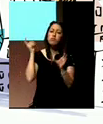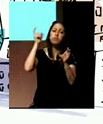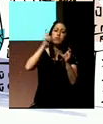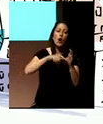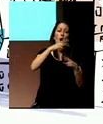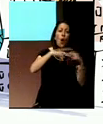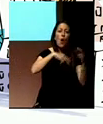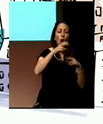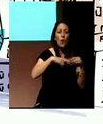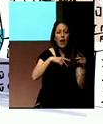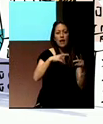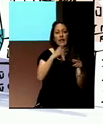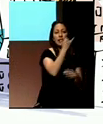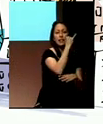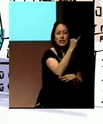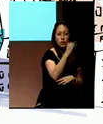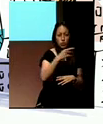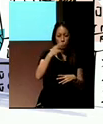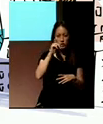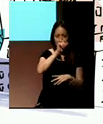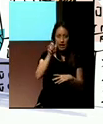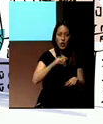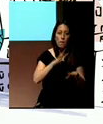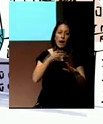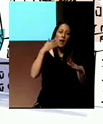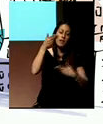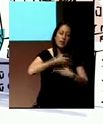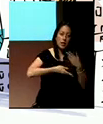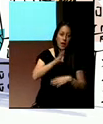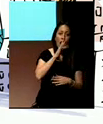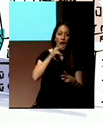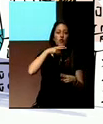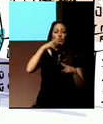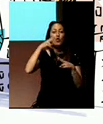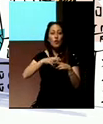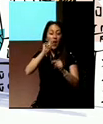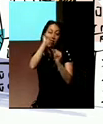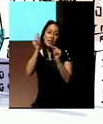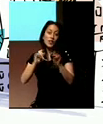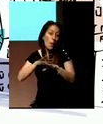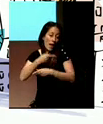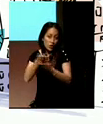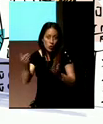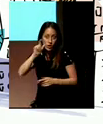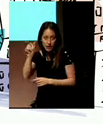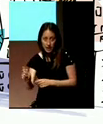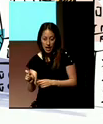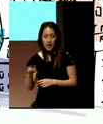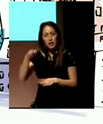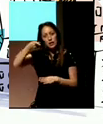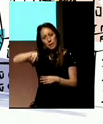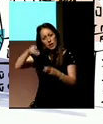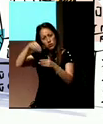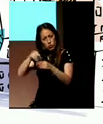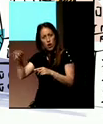the Italian Institute of Design for Disability, which now is called Design for All